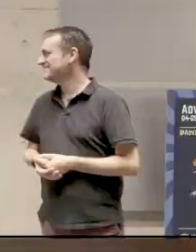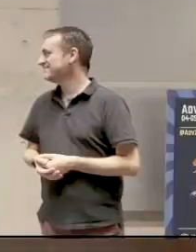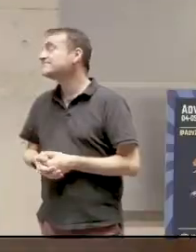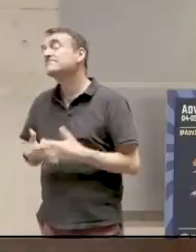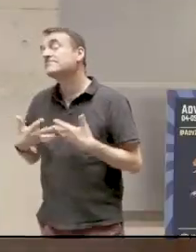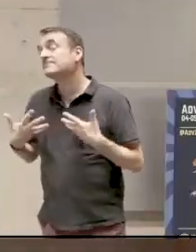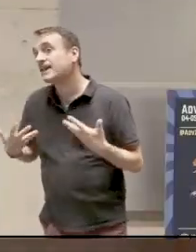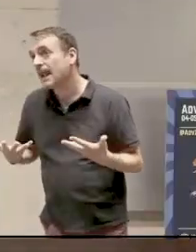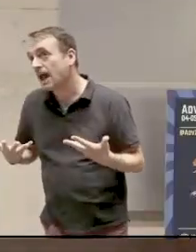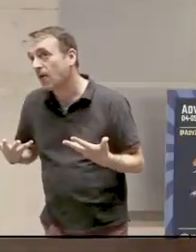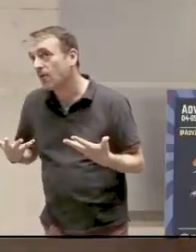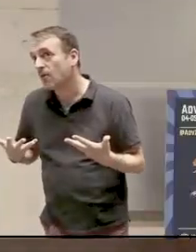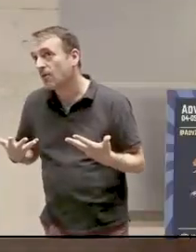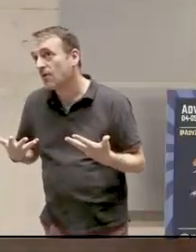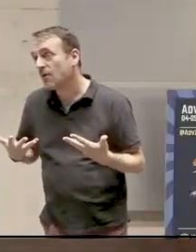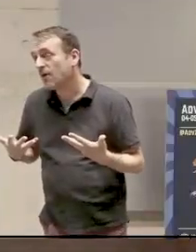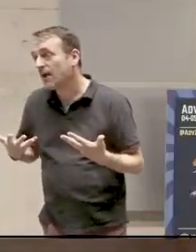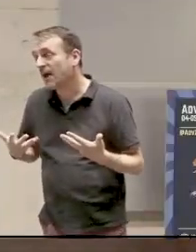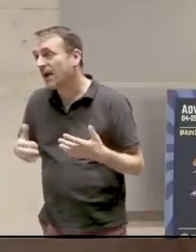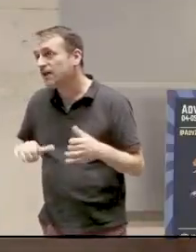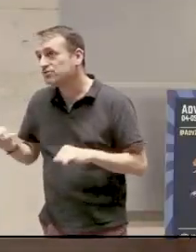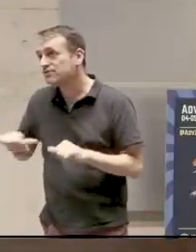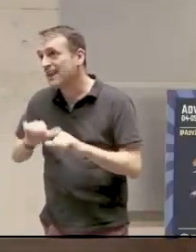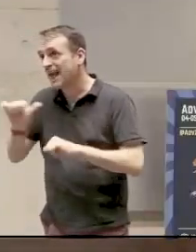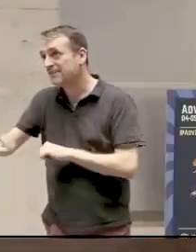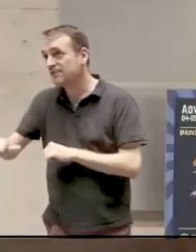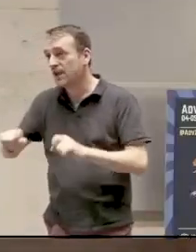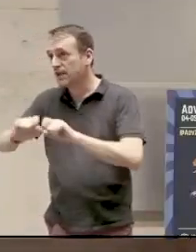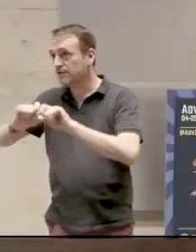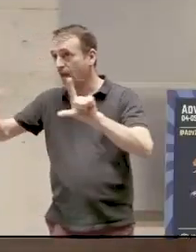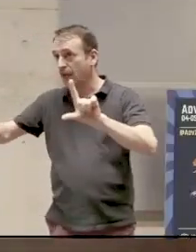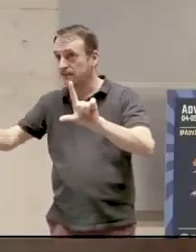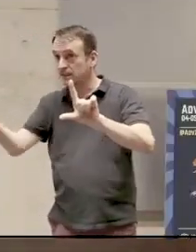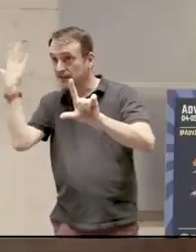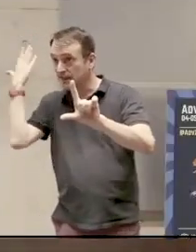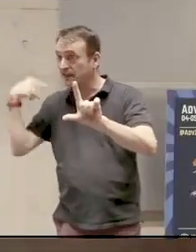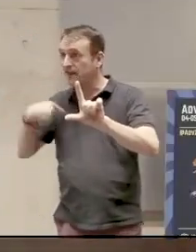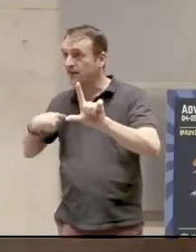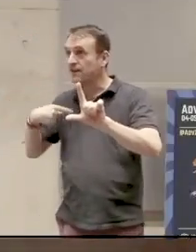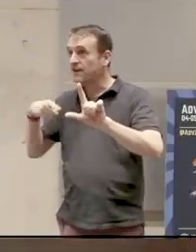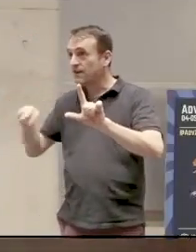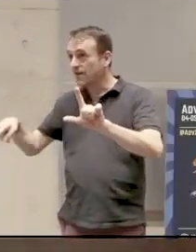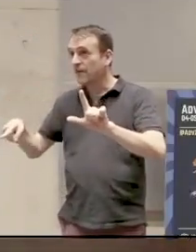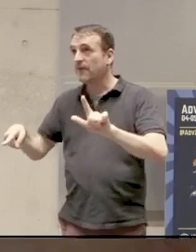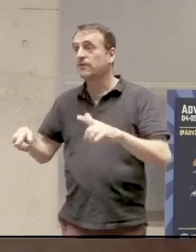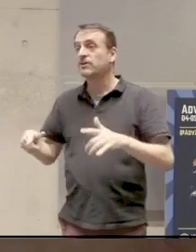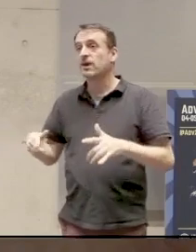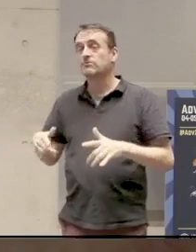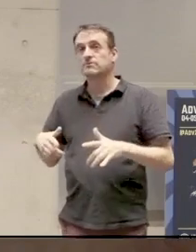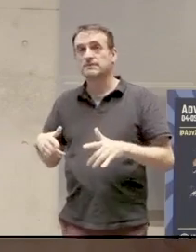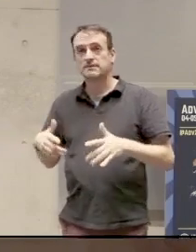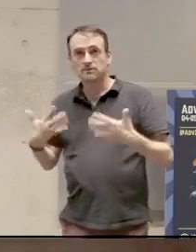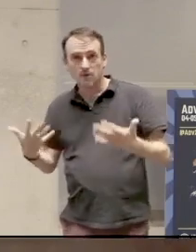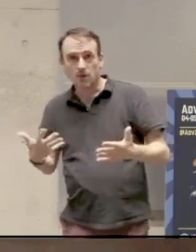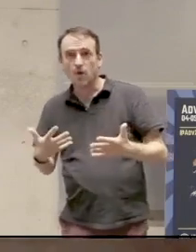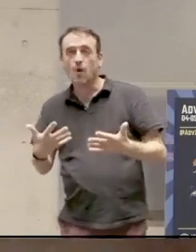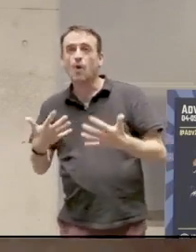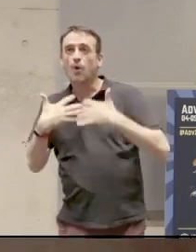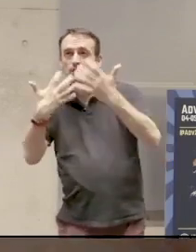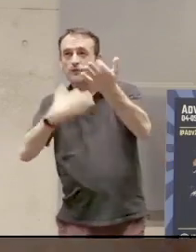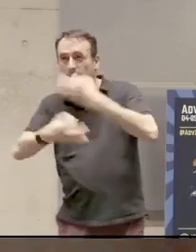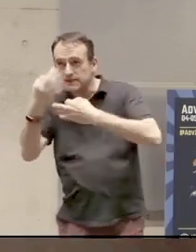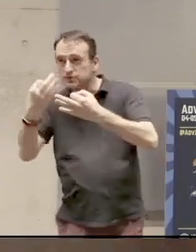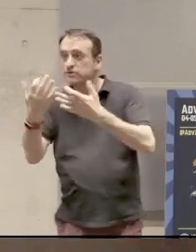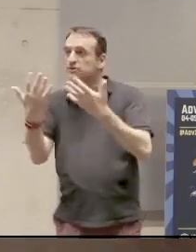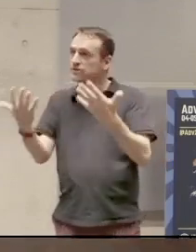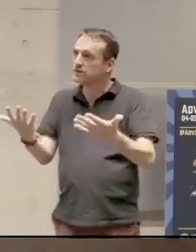Now, essentially, what I was going to do now is a slide saying that I was going to open it up to audience questions, which is where the audience ask